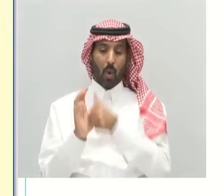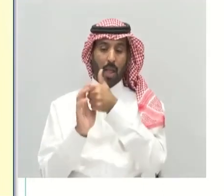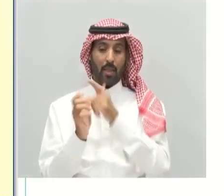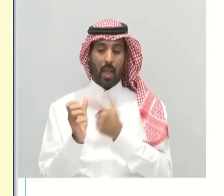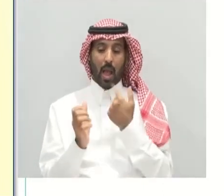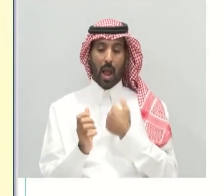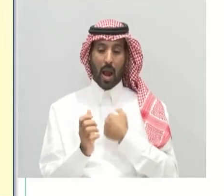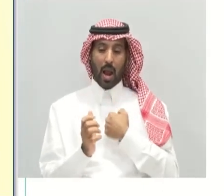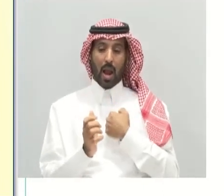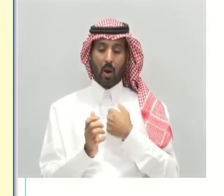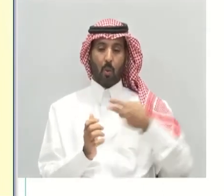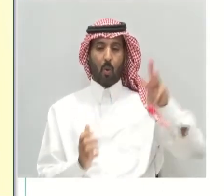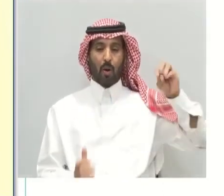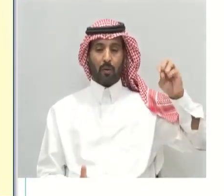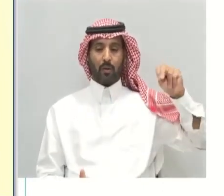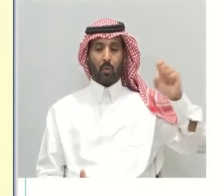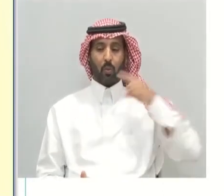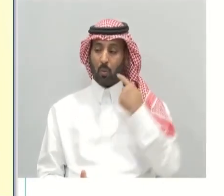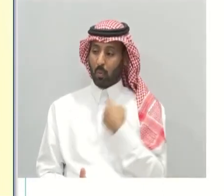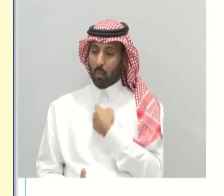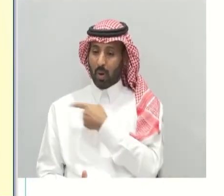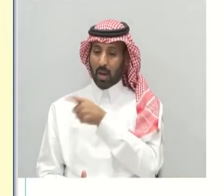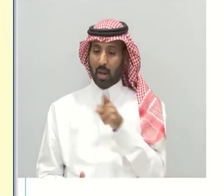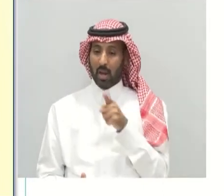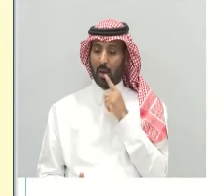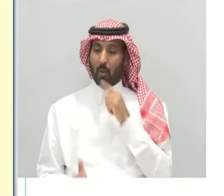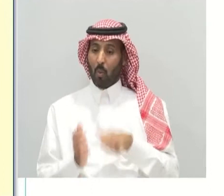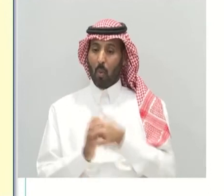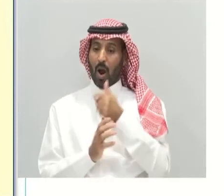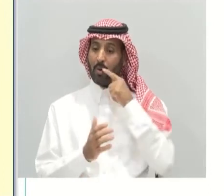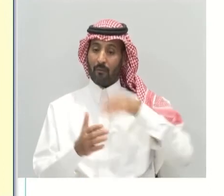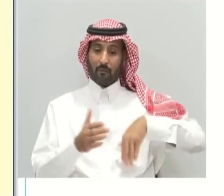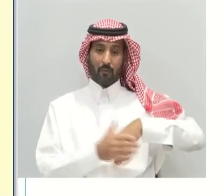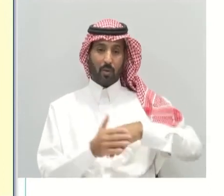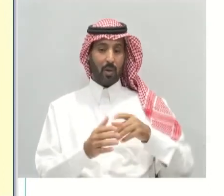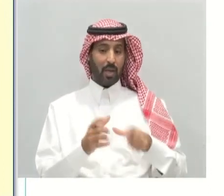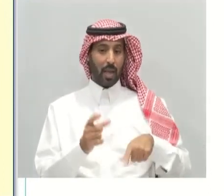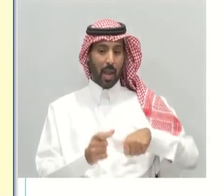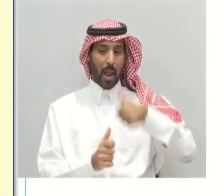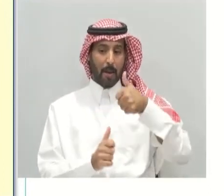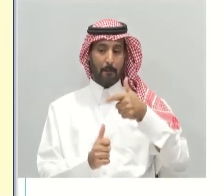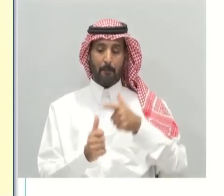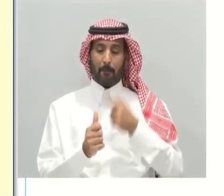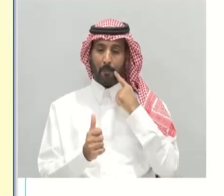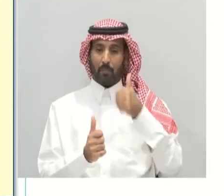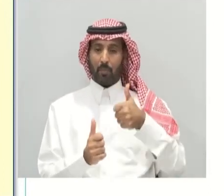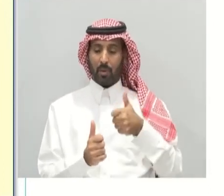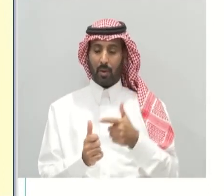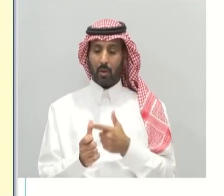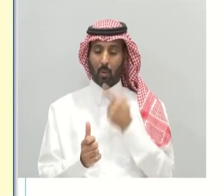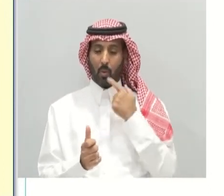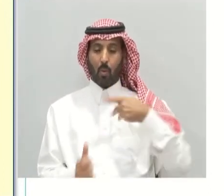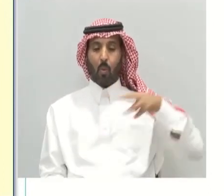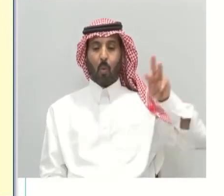won. We won a football game. Say with me, won,